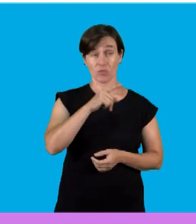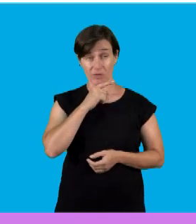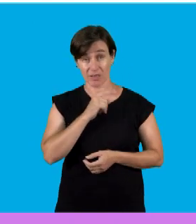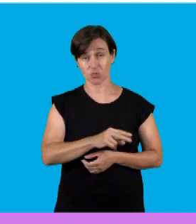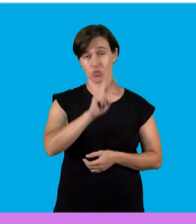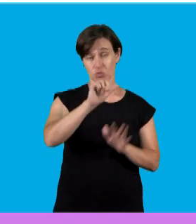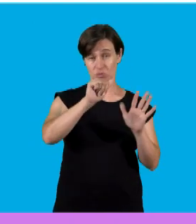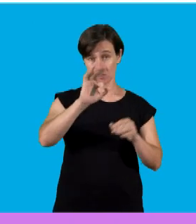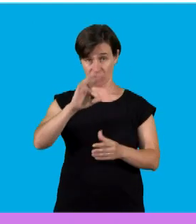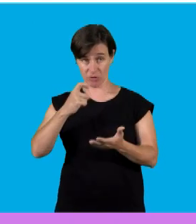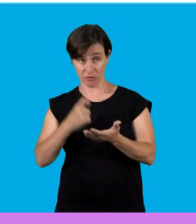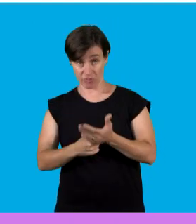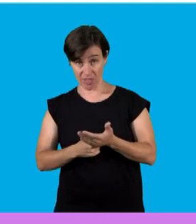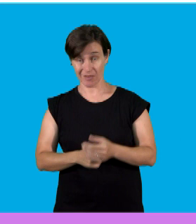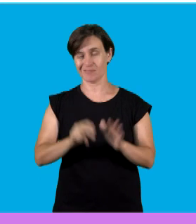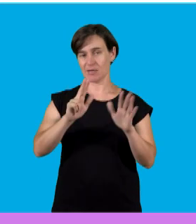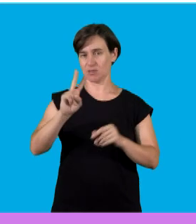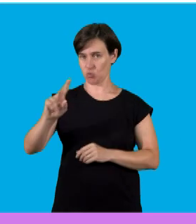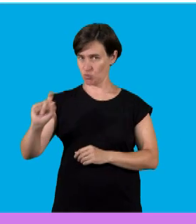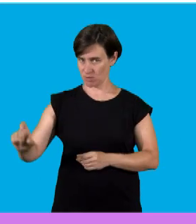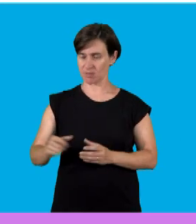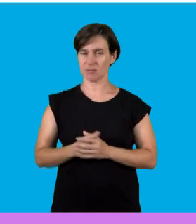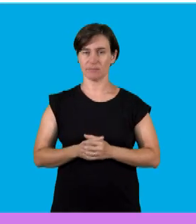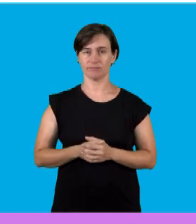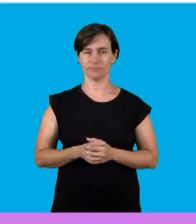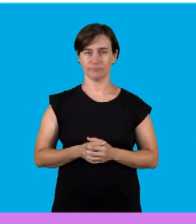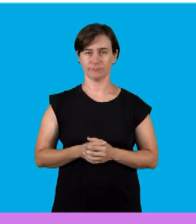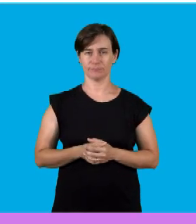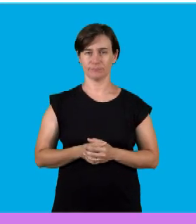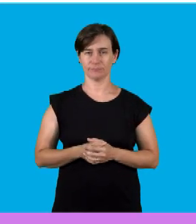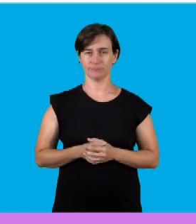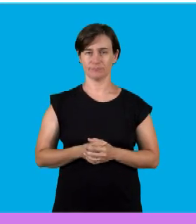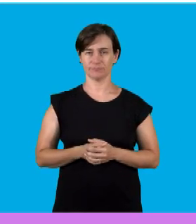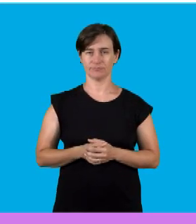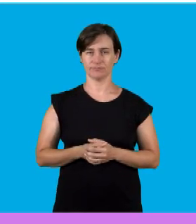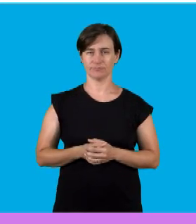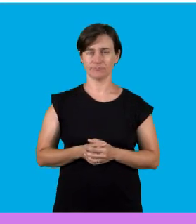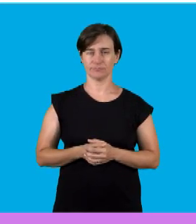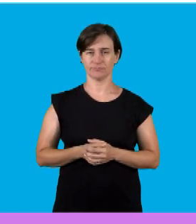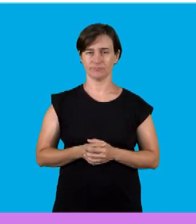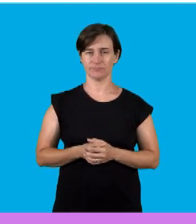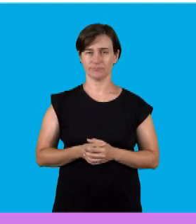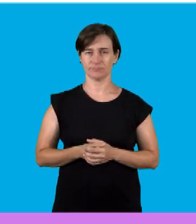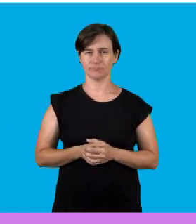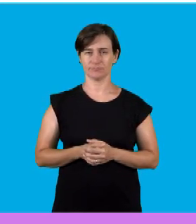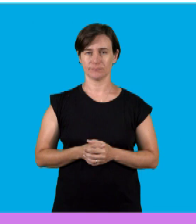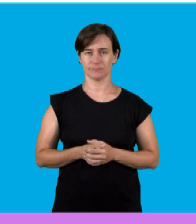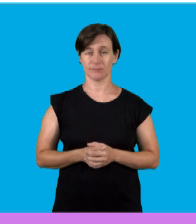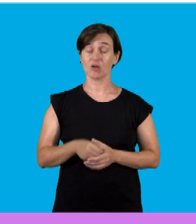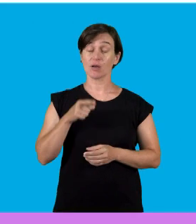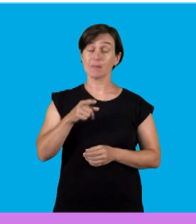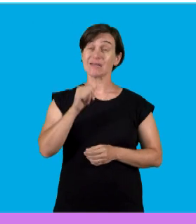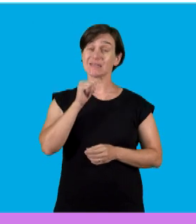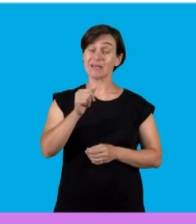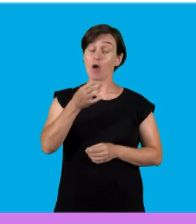134,263 rand and 82 cents. Right? Remember we indicated we have to calculate the